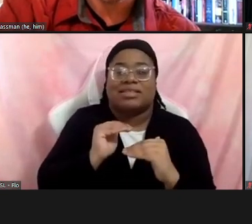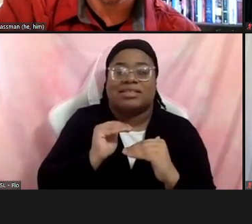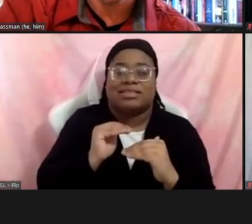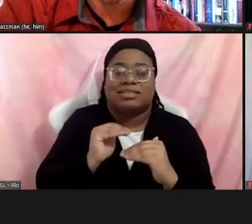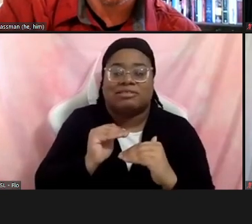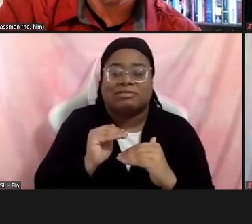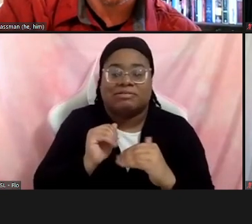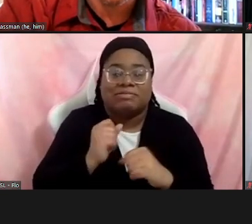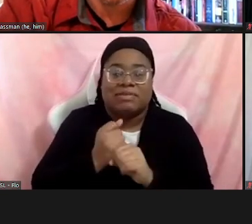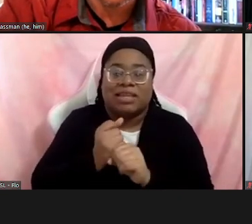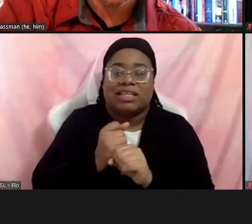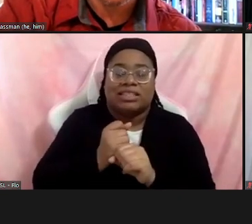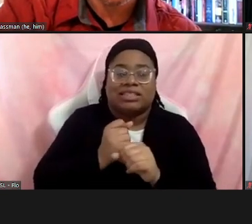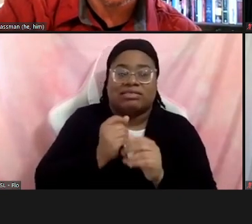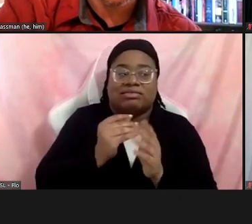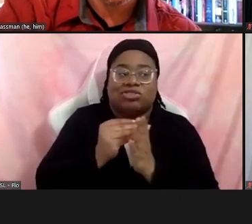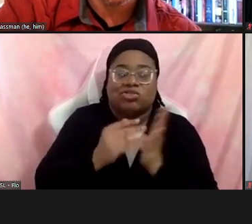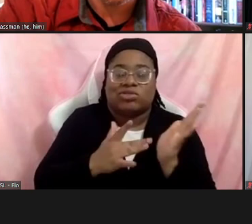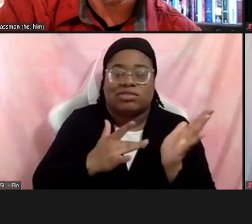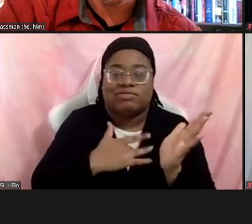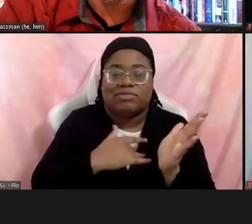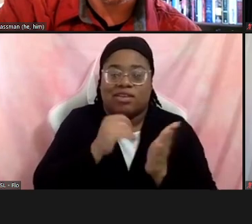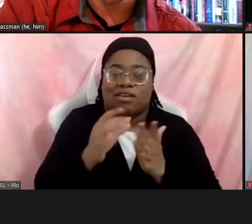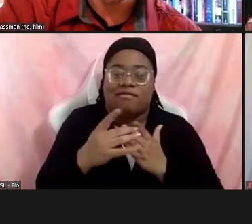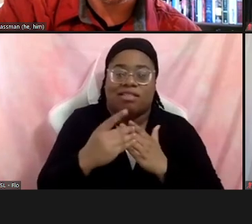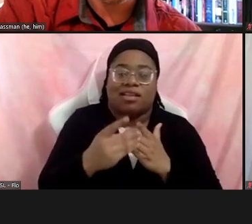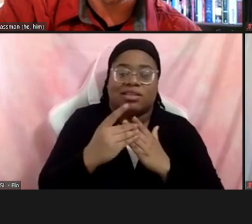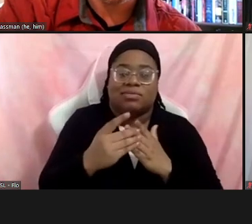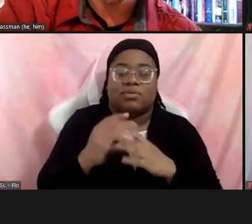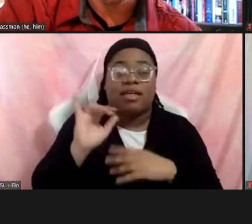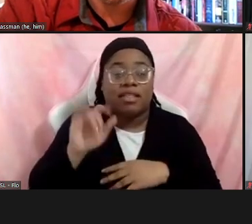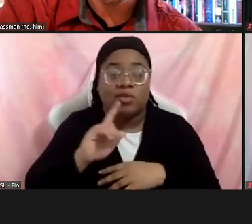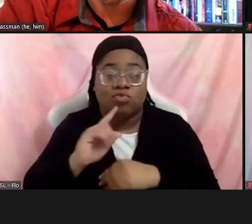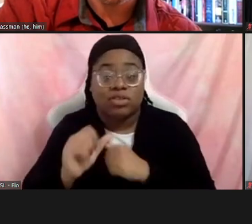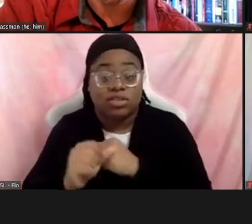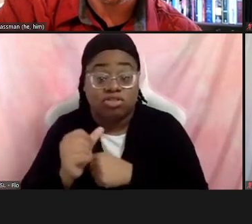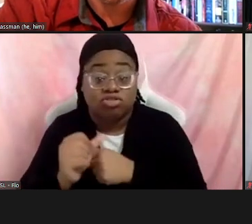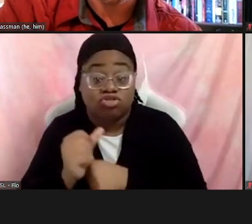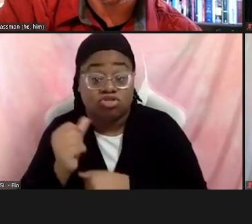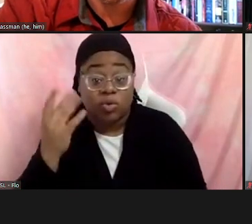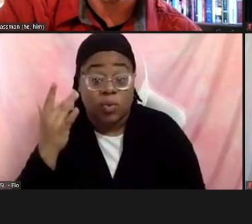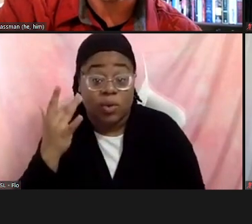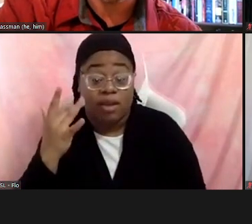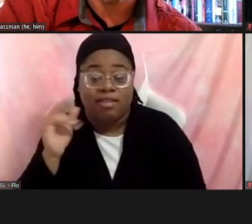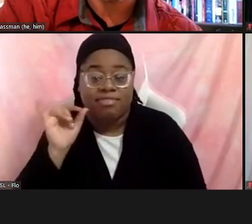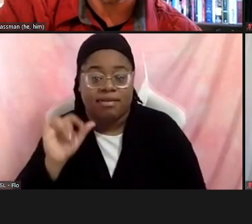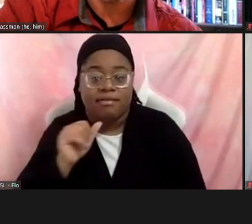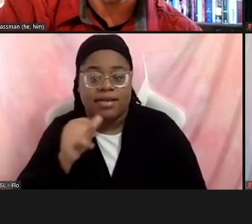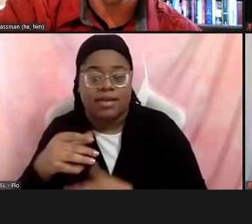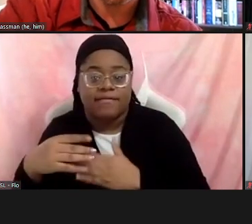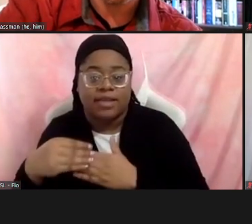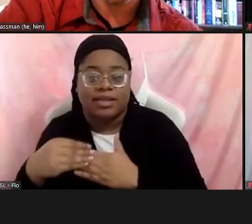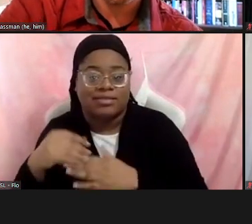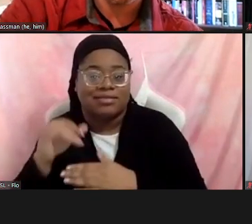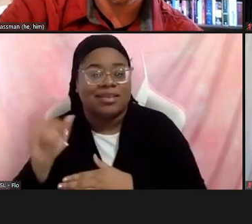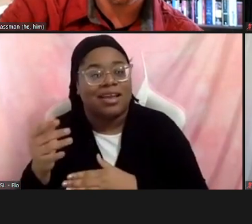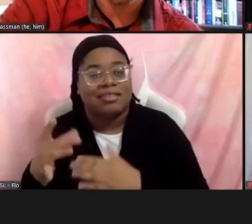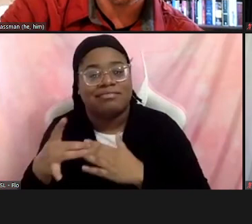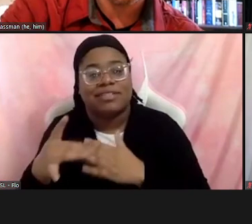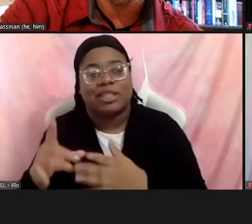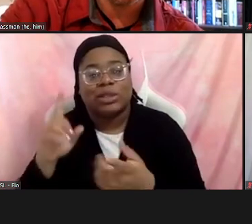very cognitively inflexible, which is very dangerous, because cognitive inflexibility leads to some very dark